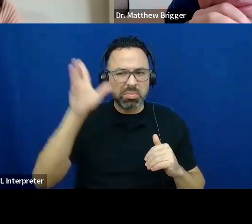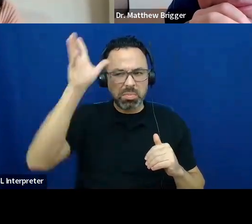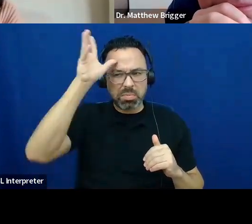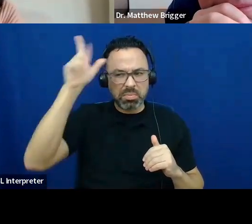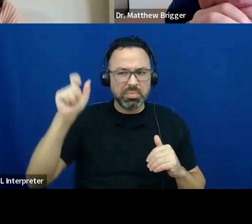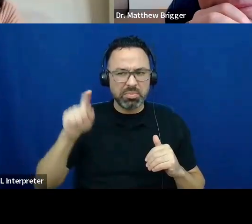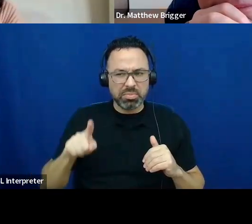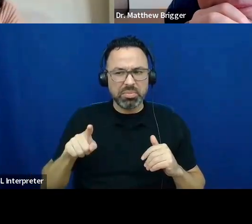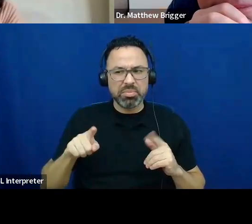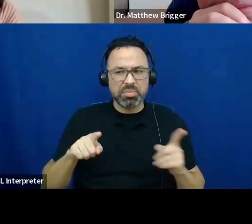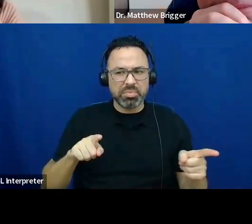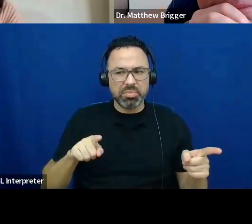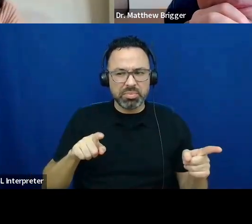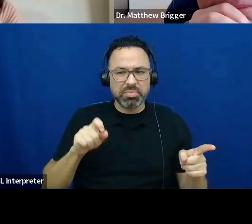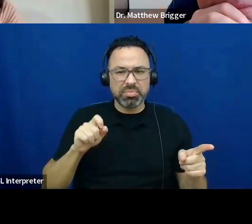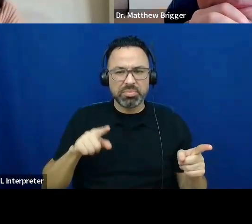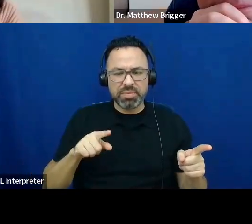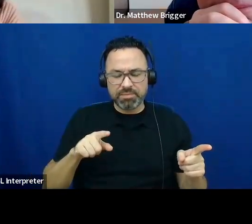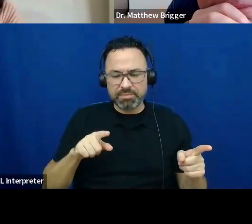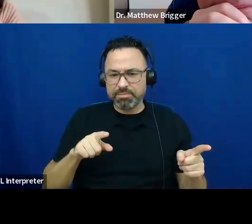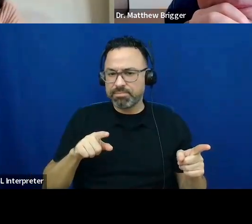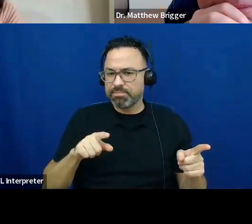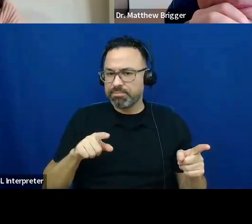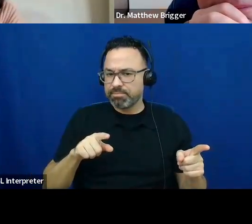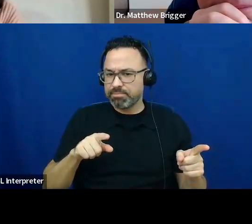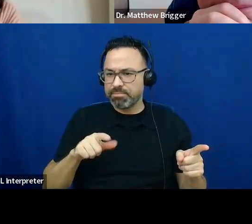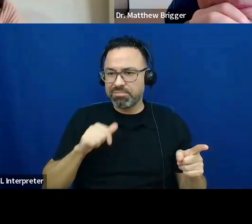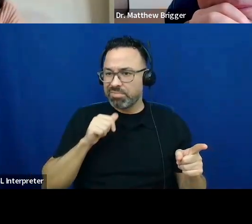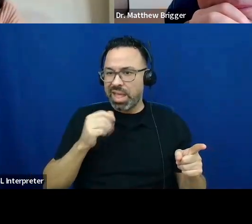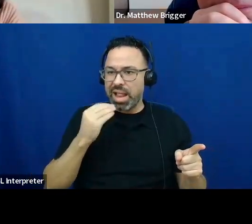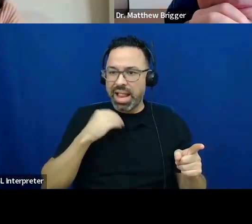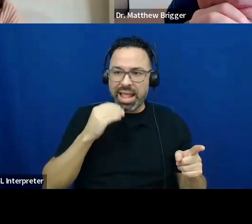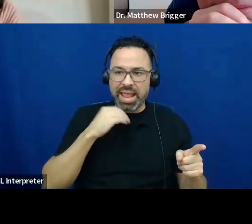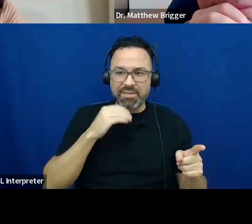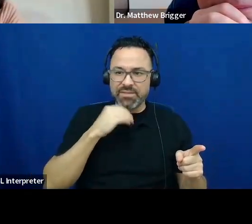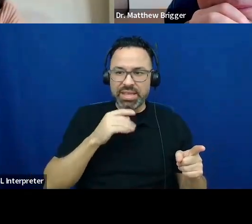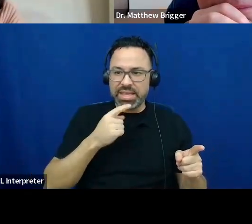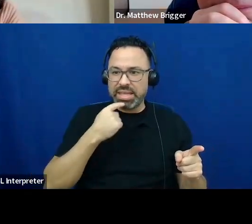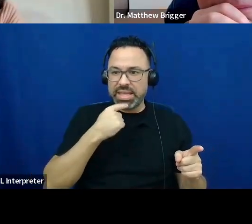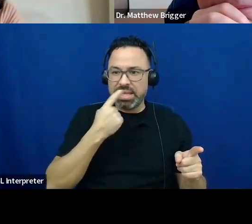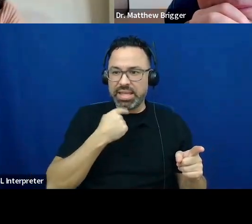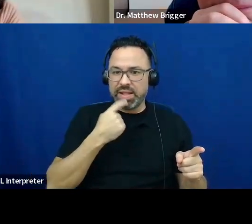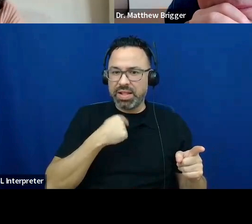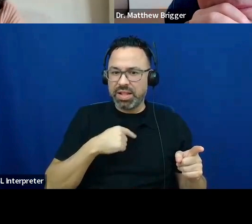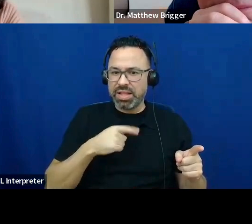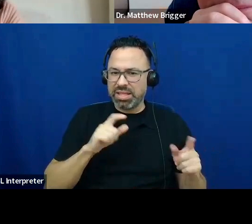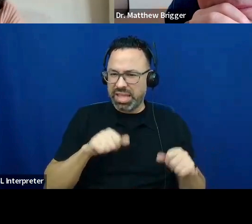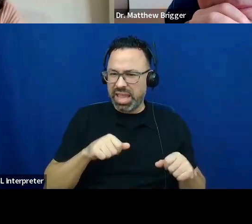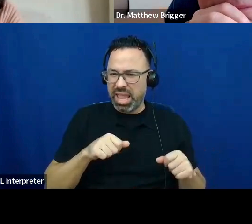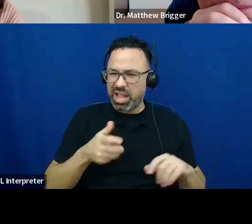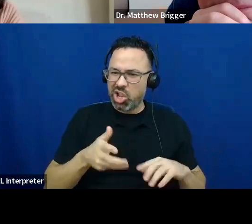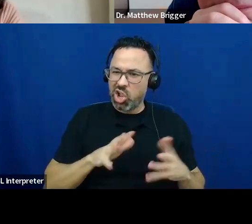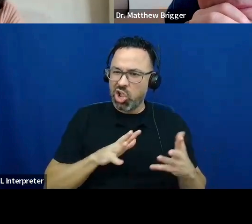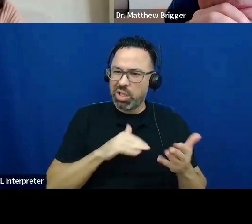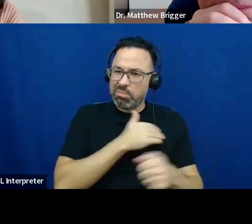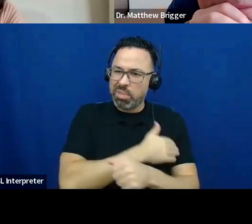the lack of oral element feeding could cause dystrophy.